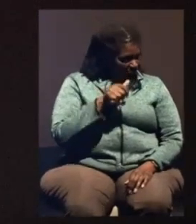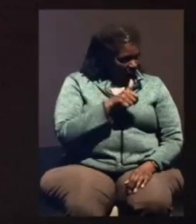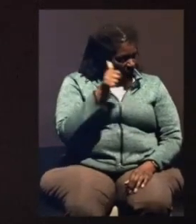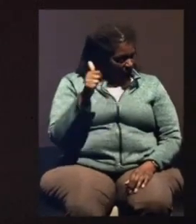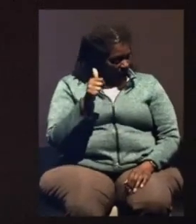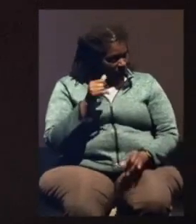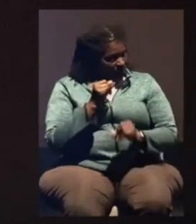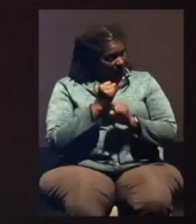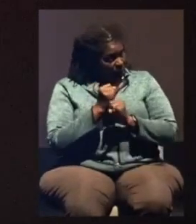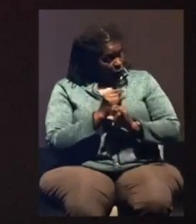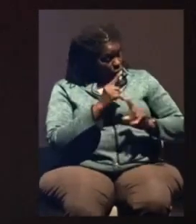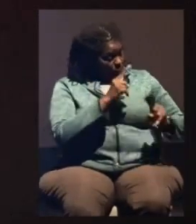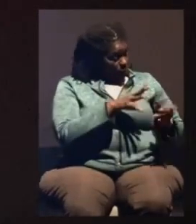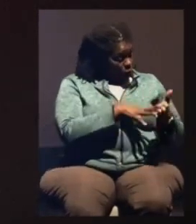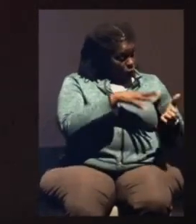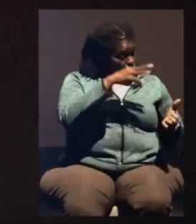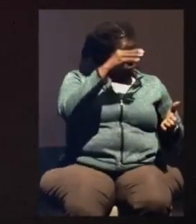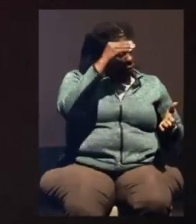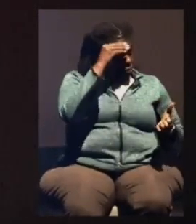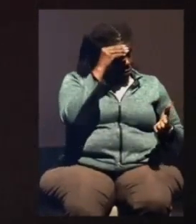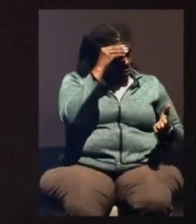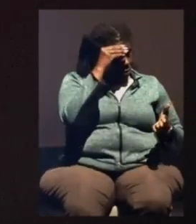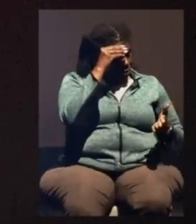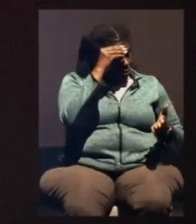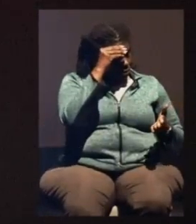you to learn the lessons?